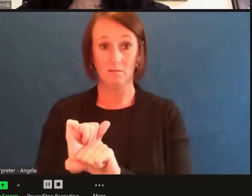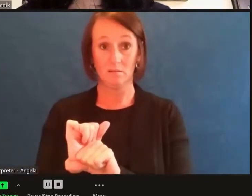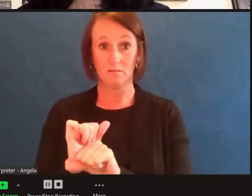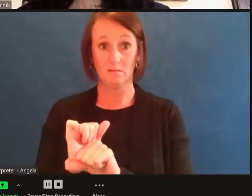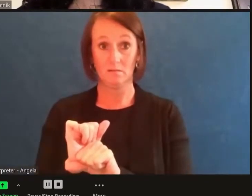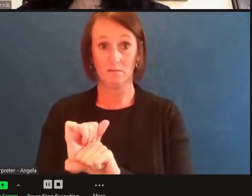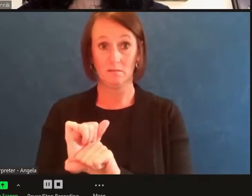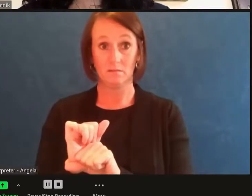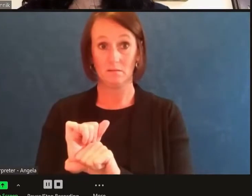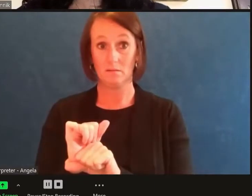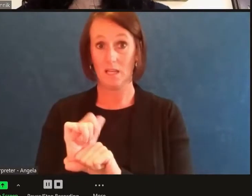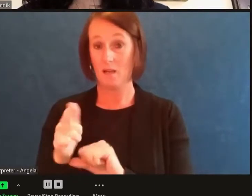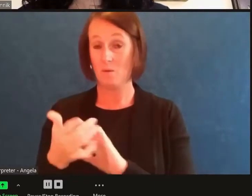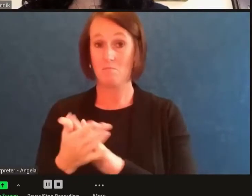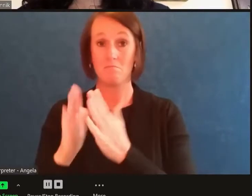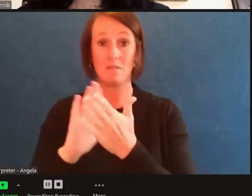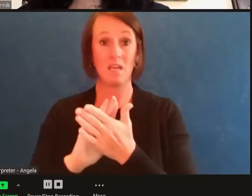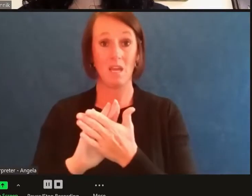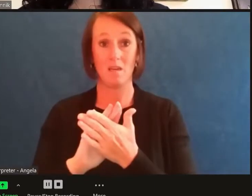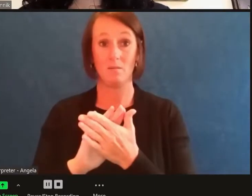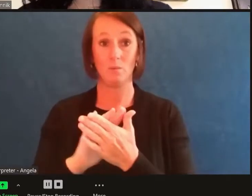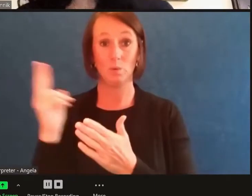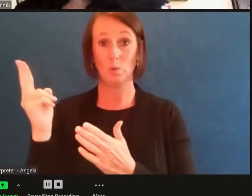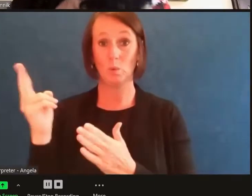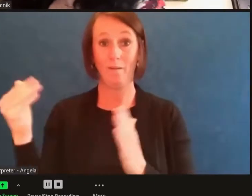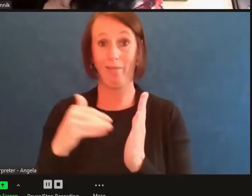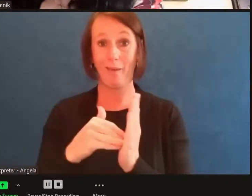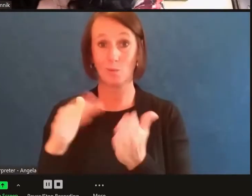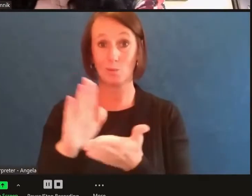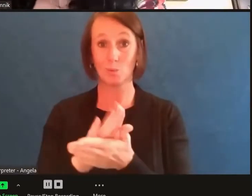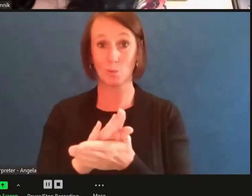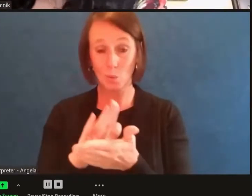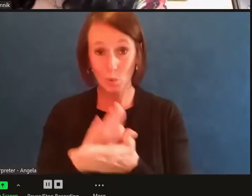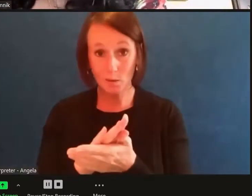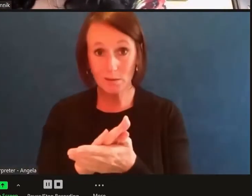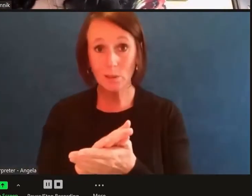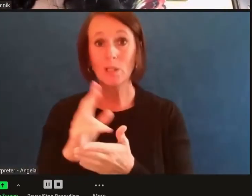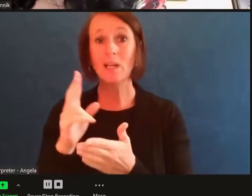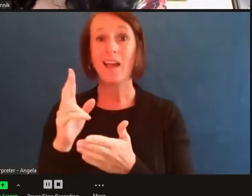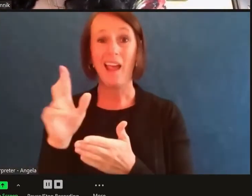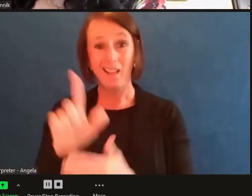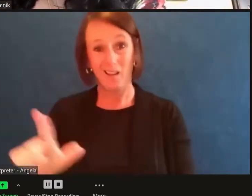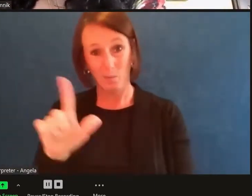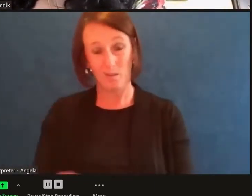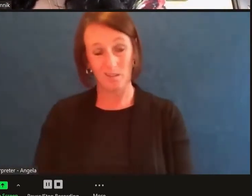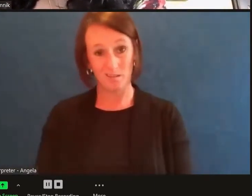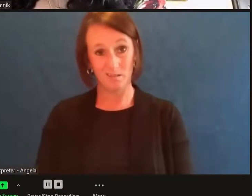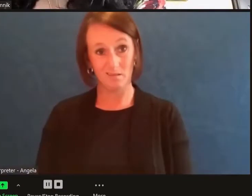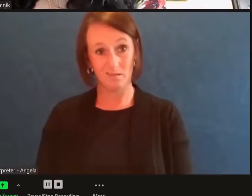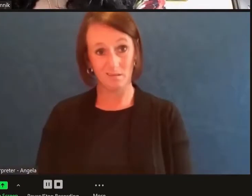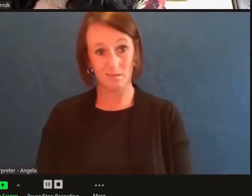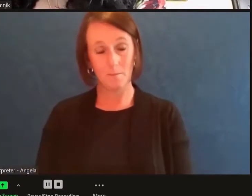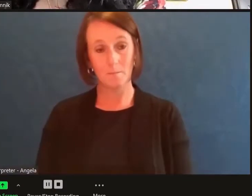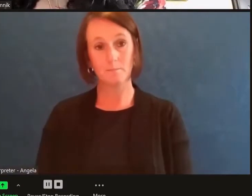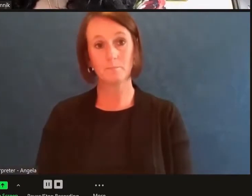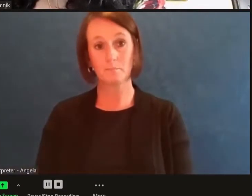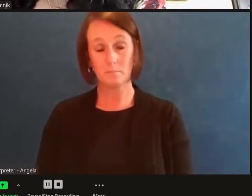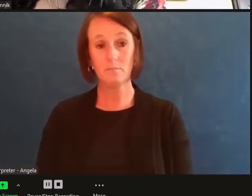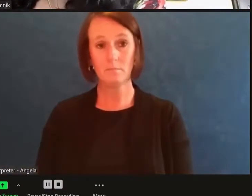we ended up with almost 2,000 schools and libraries in the first year. So roughly 1/6 of every setting in the country did